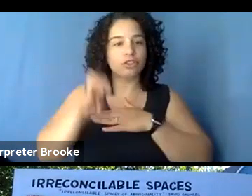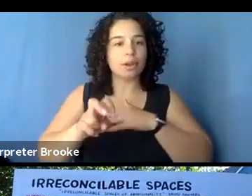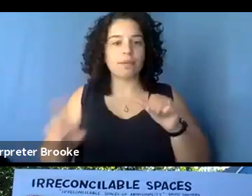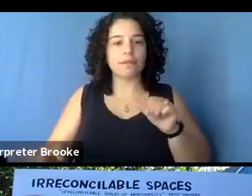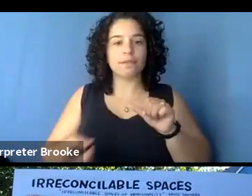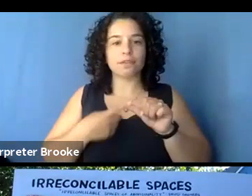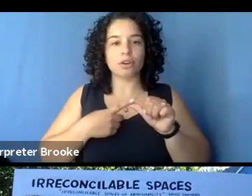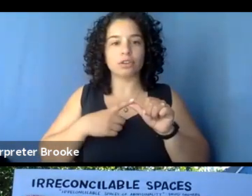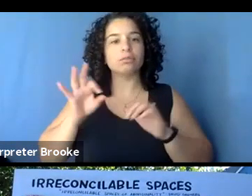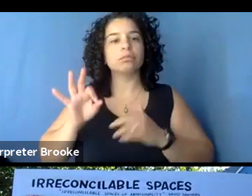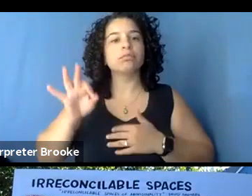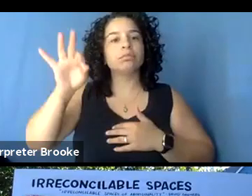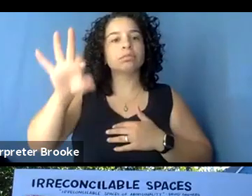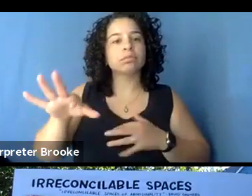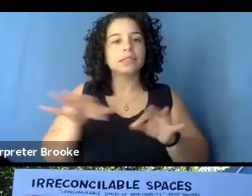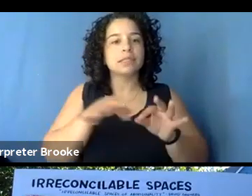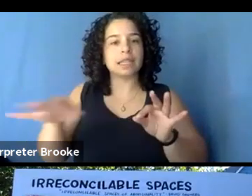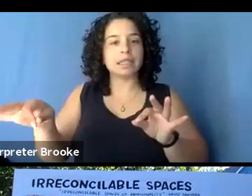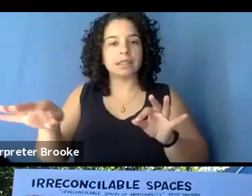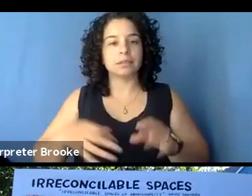prompting.